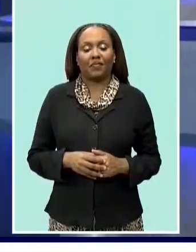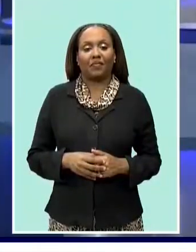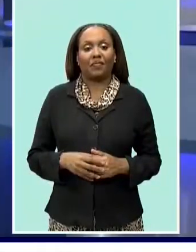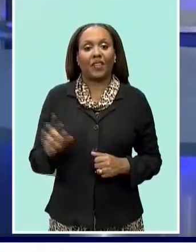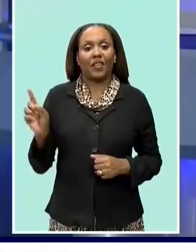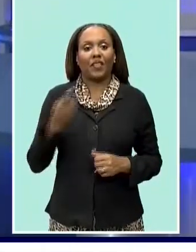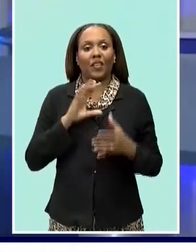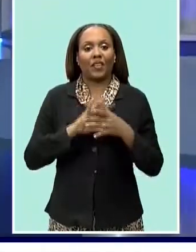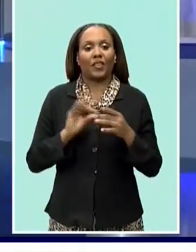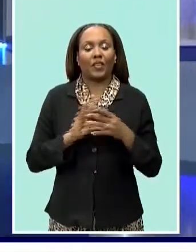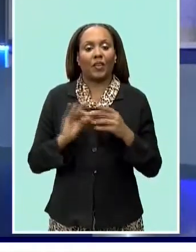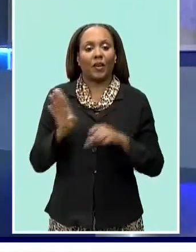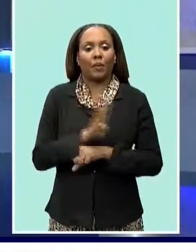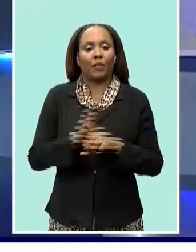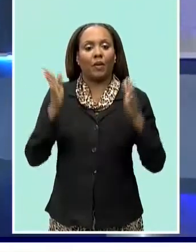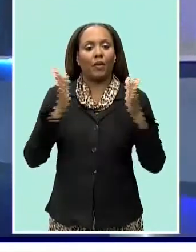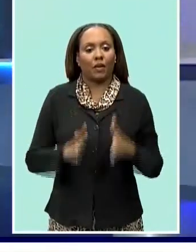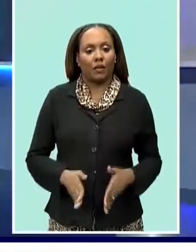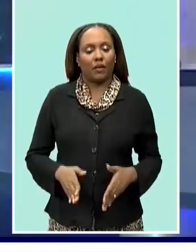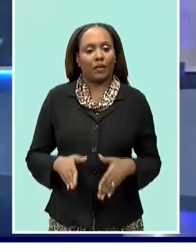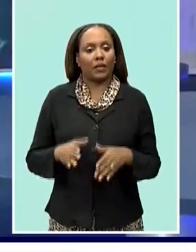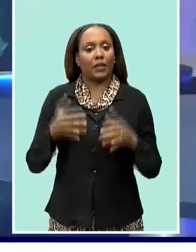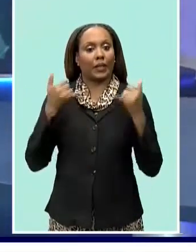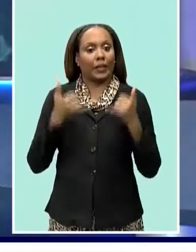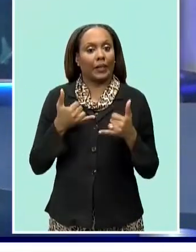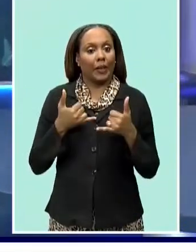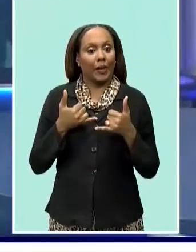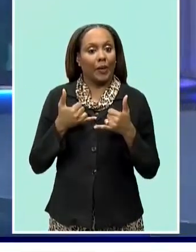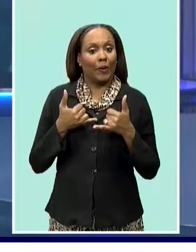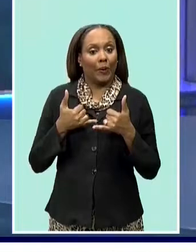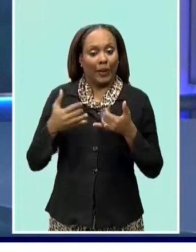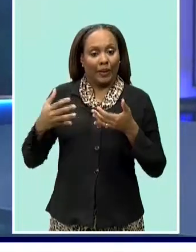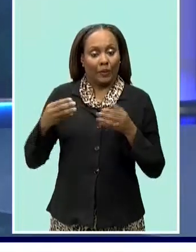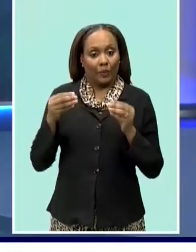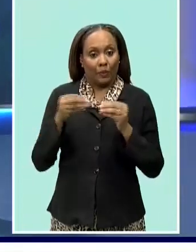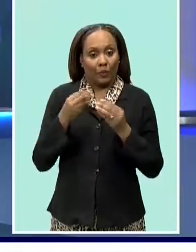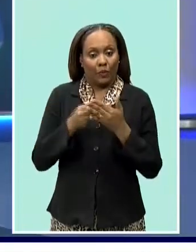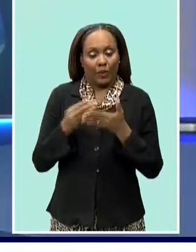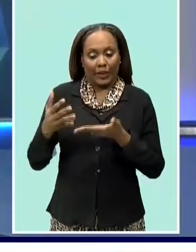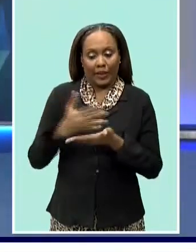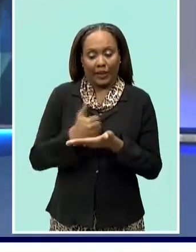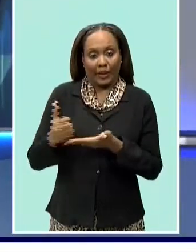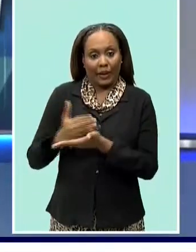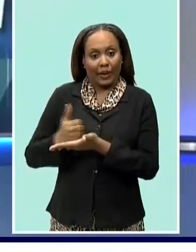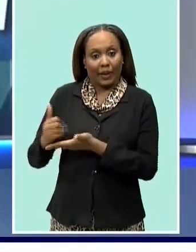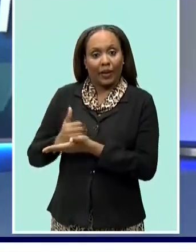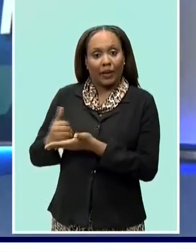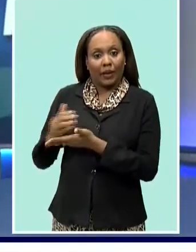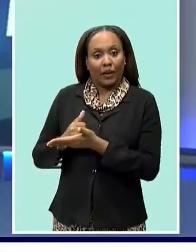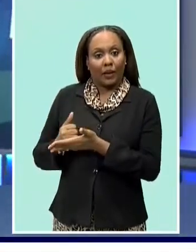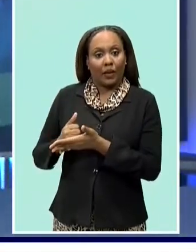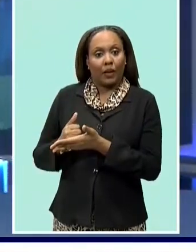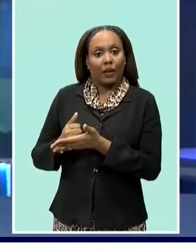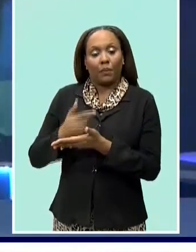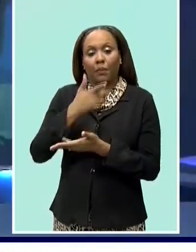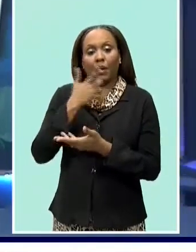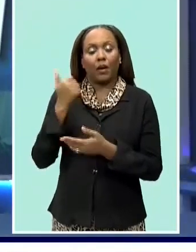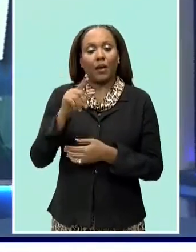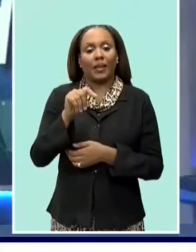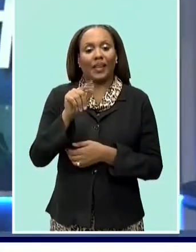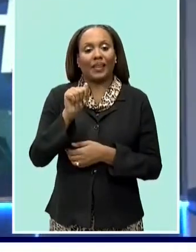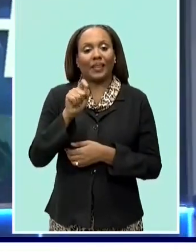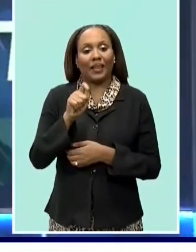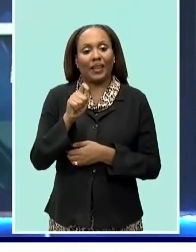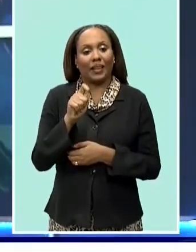Leading the news at 7, Barbadians can look forward to more take-home pay after tax deductions from the end of this month. That's when